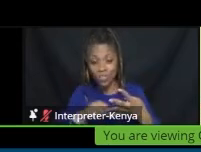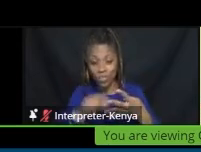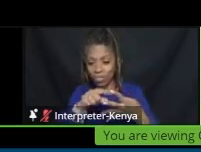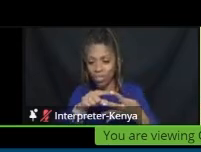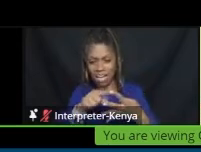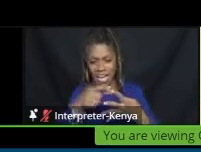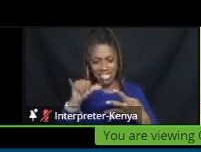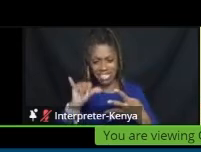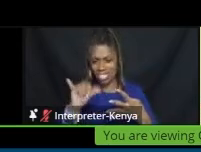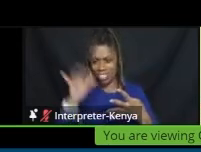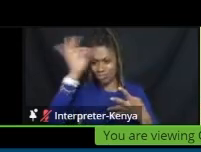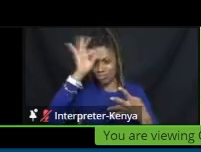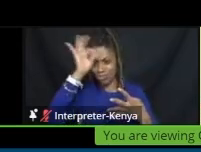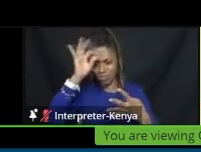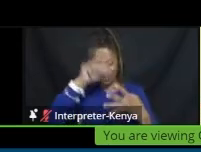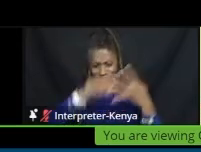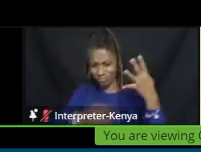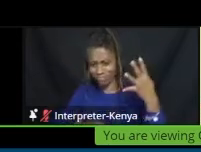out.